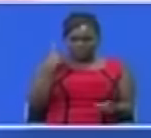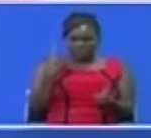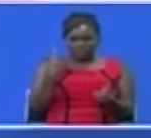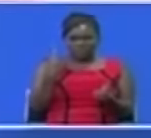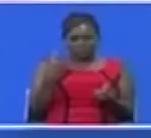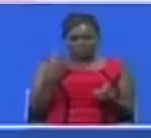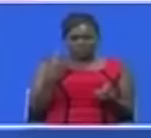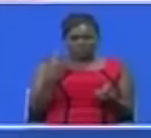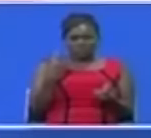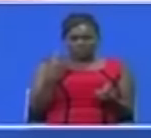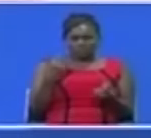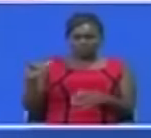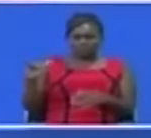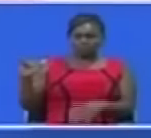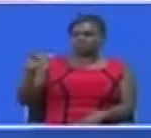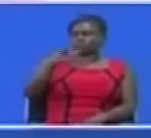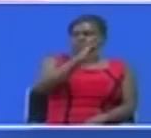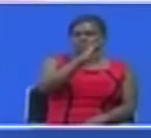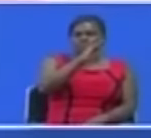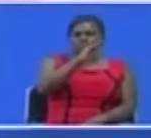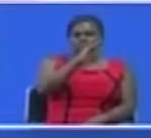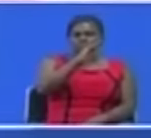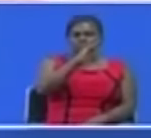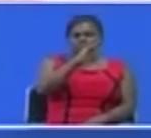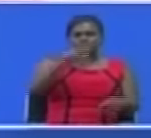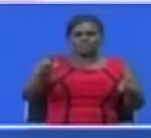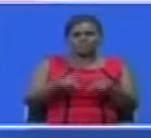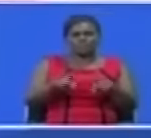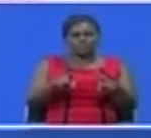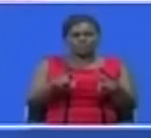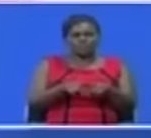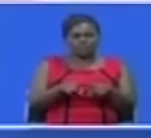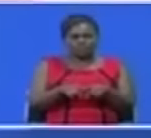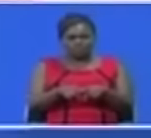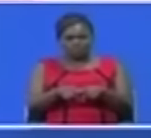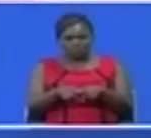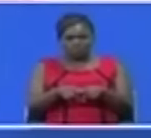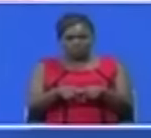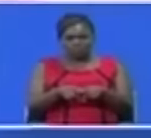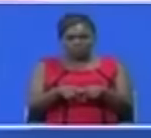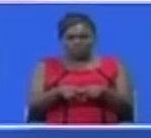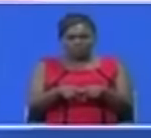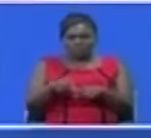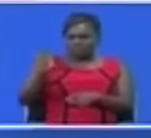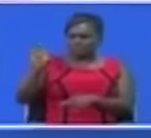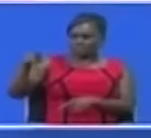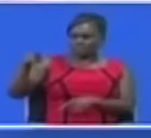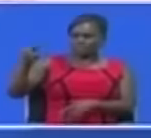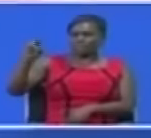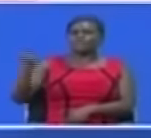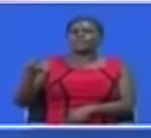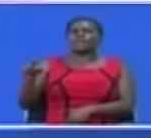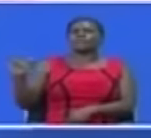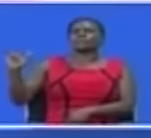buy for export in bulk form and for Gold Crown Foods, EPZ and